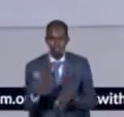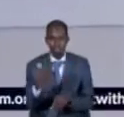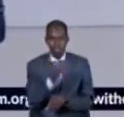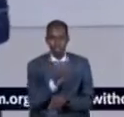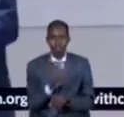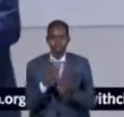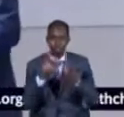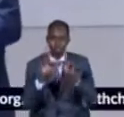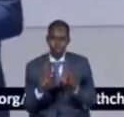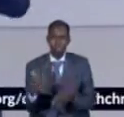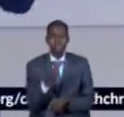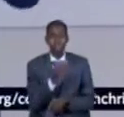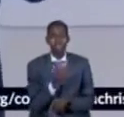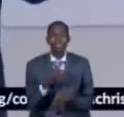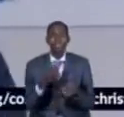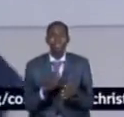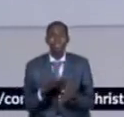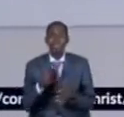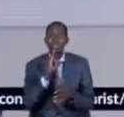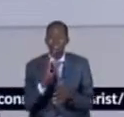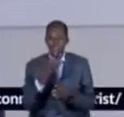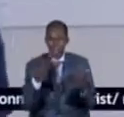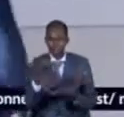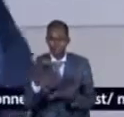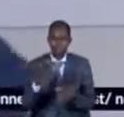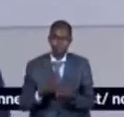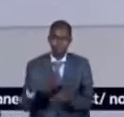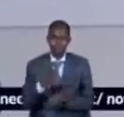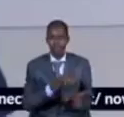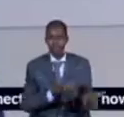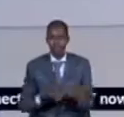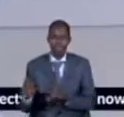Start checking. It is about to happen. It has happened.